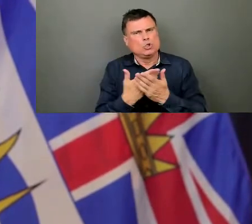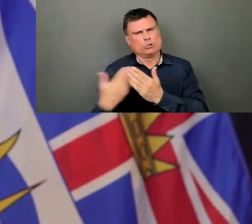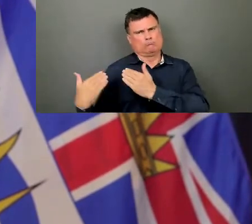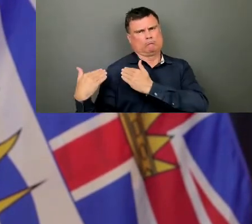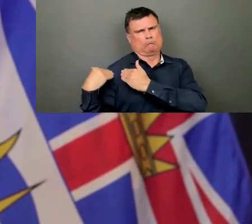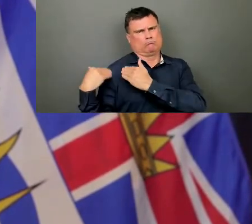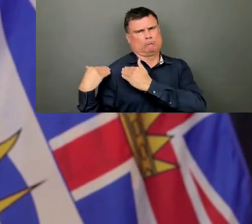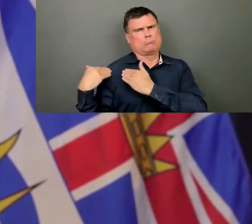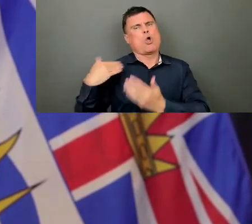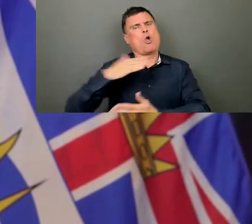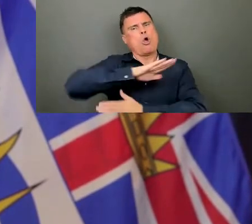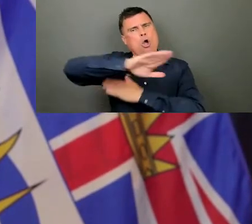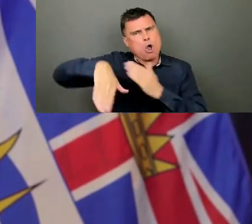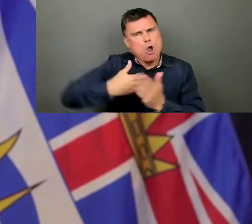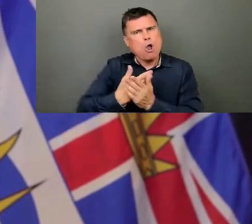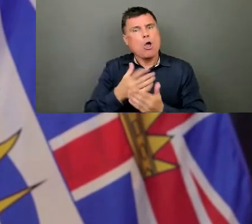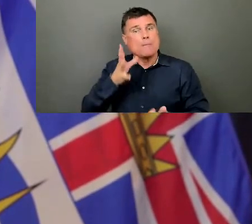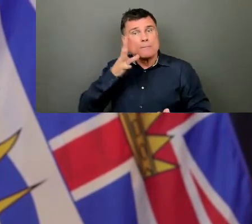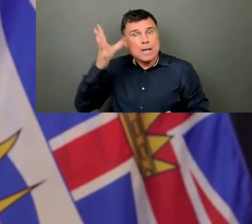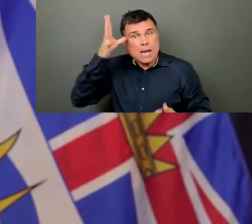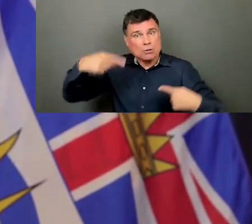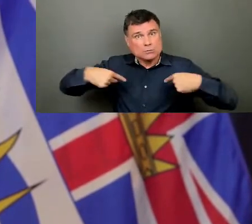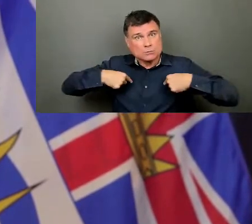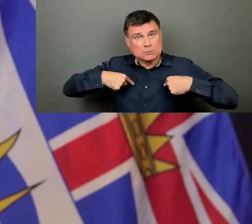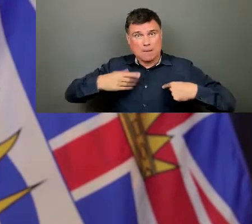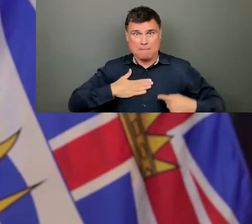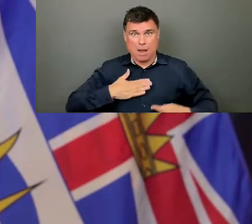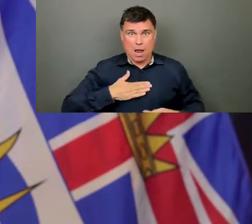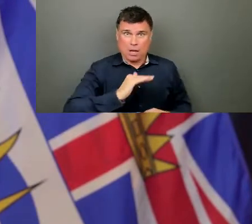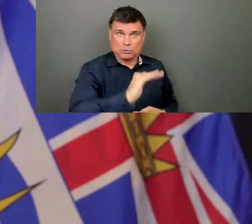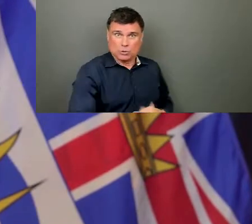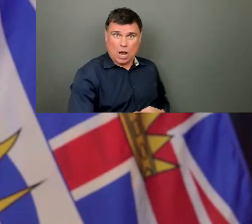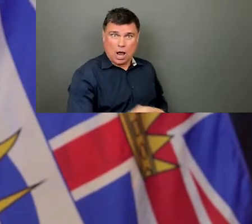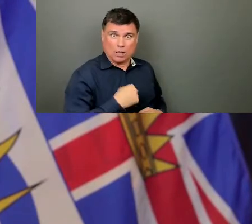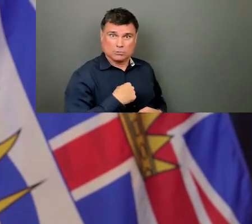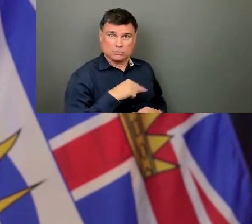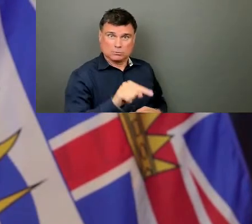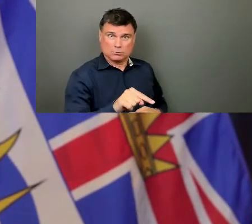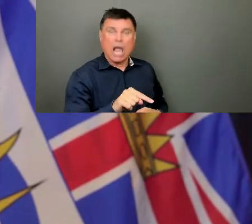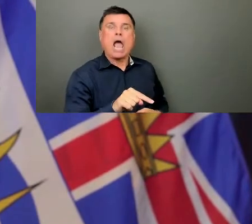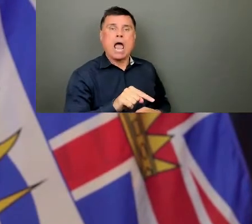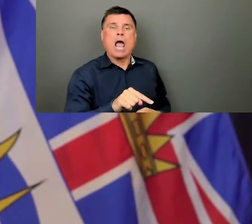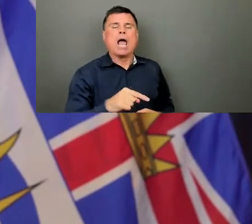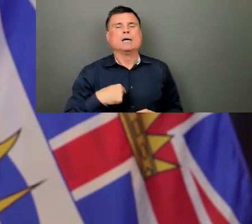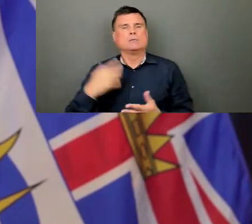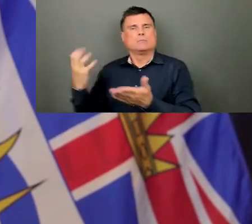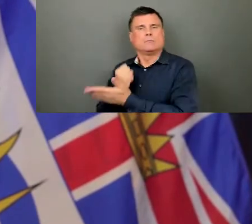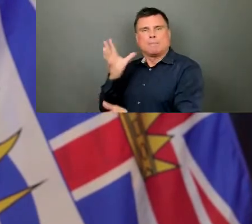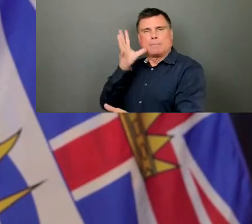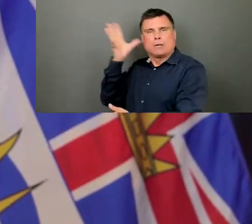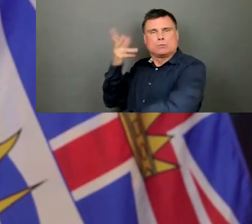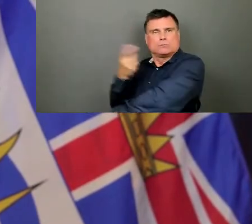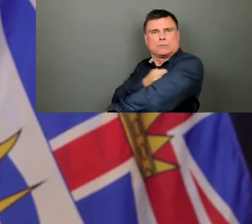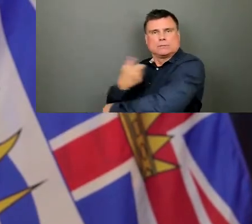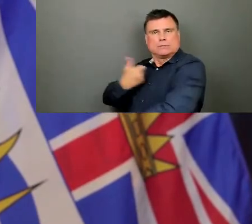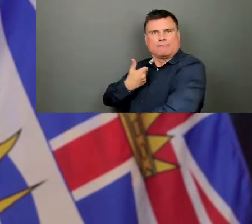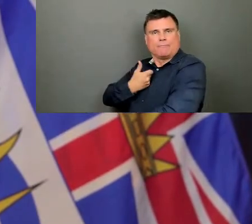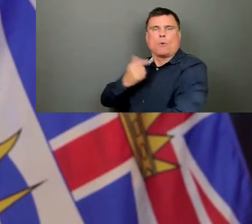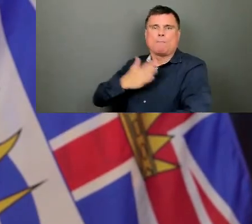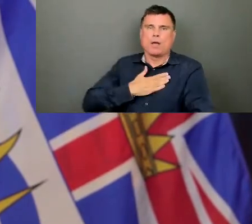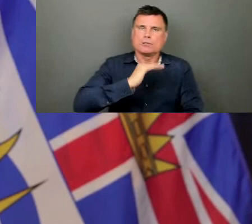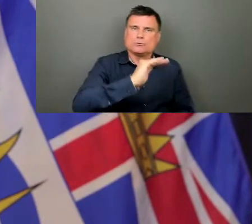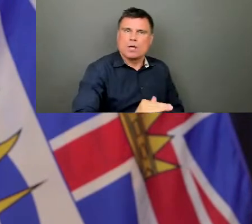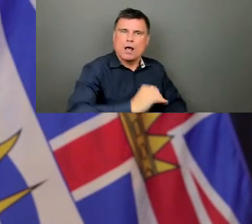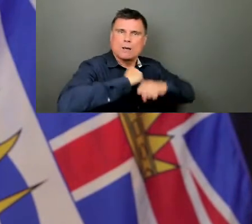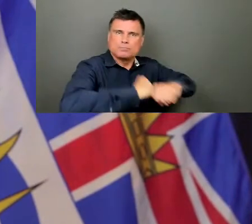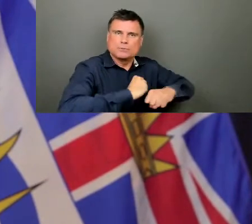as possible. But we also know that there are other measures that help augment us as we go through this respiratory season, and we'll be working